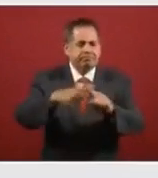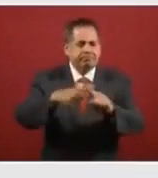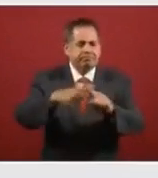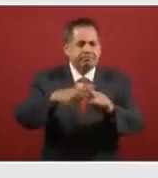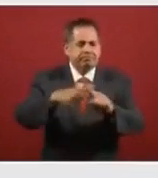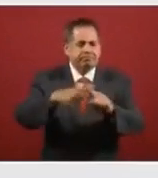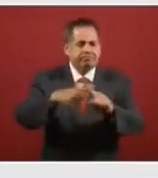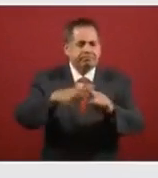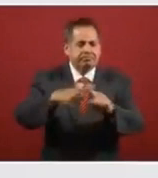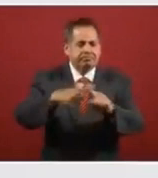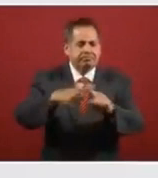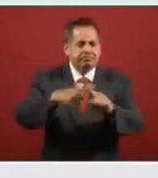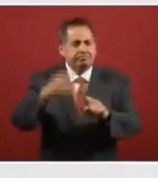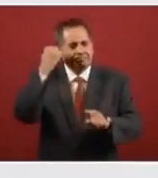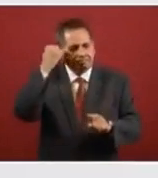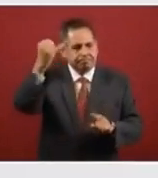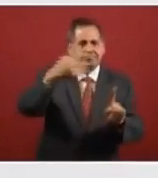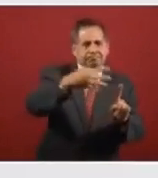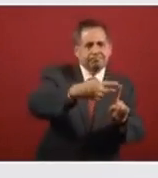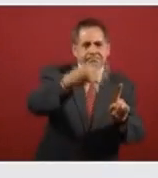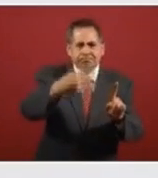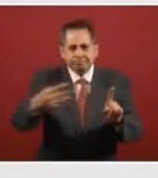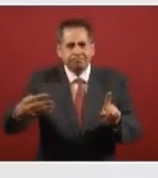sexual orientation